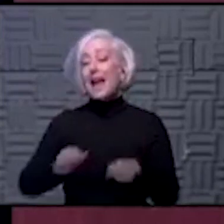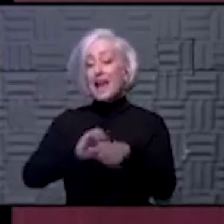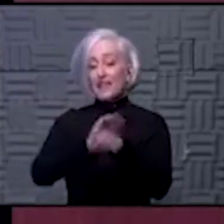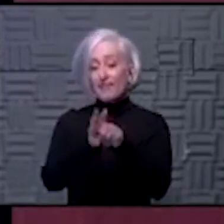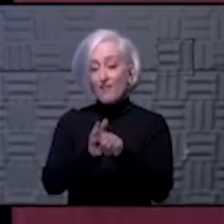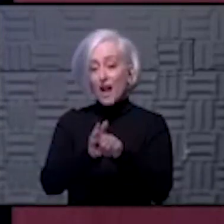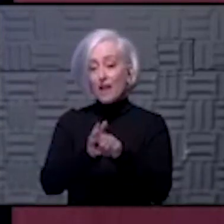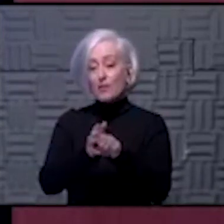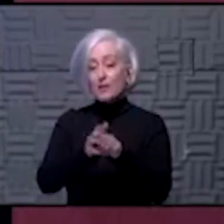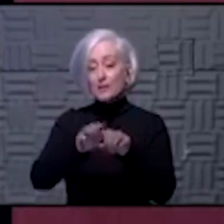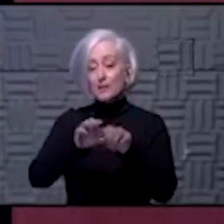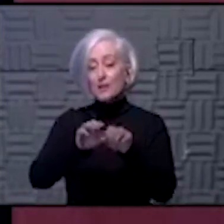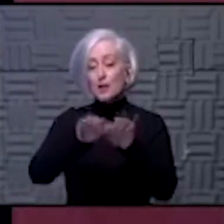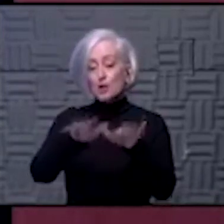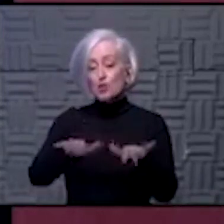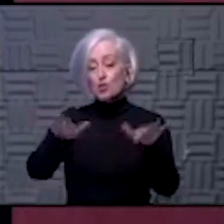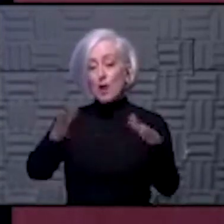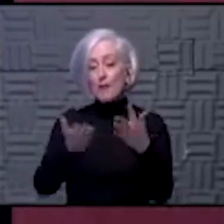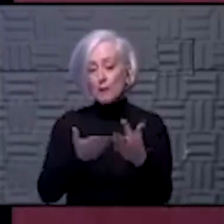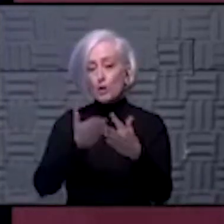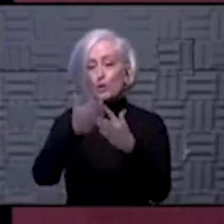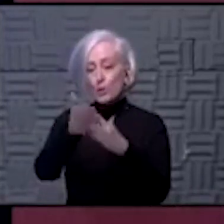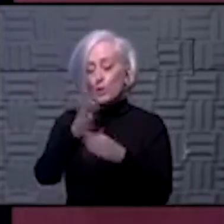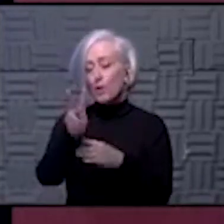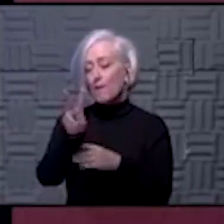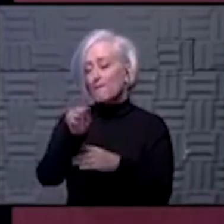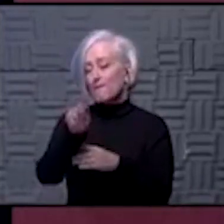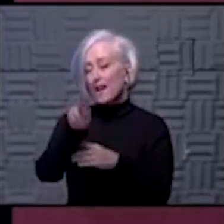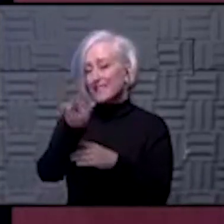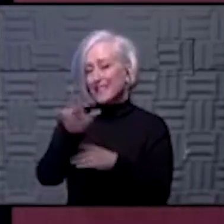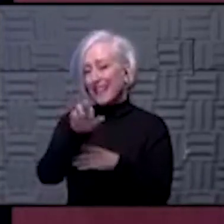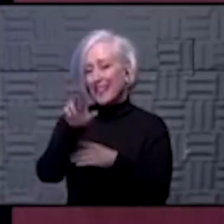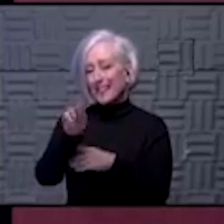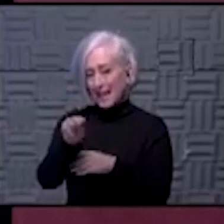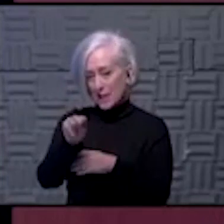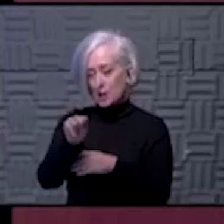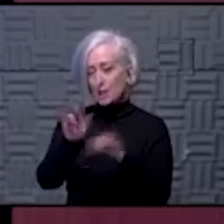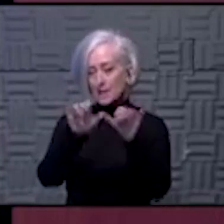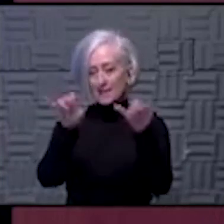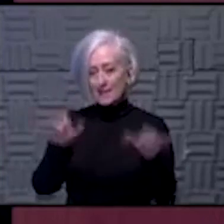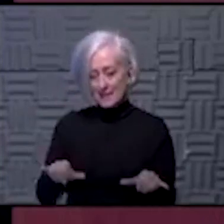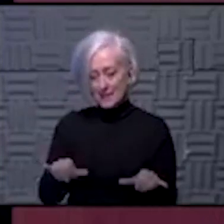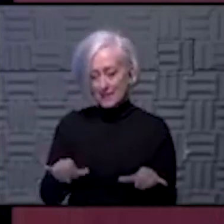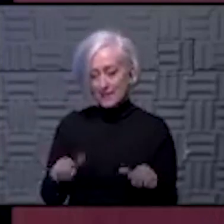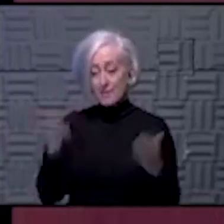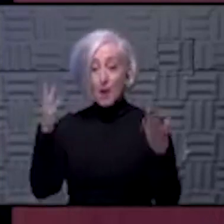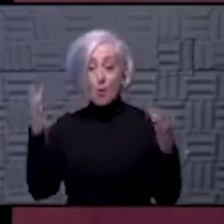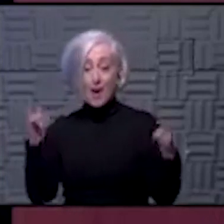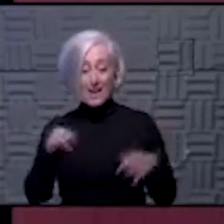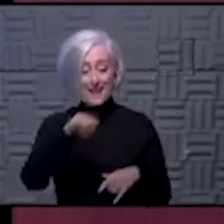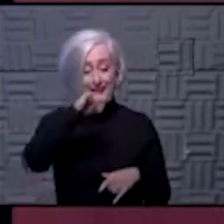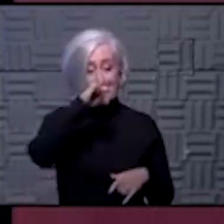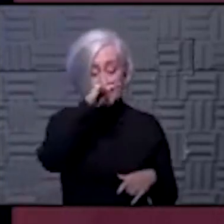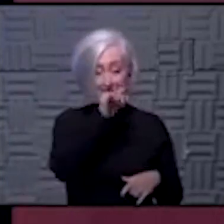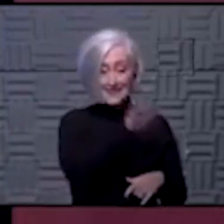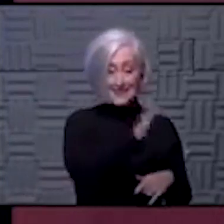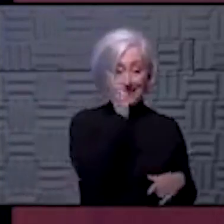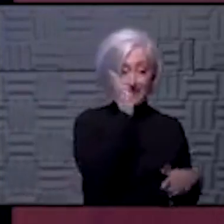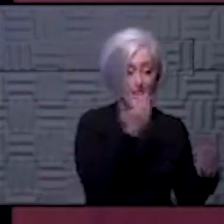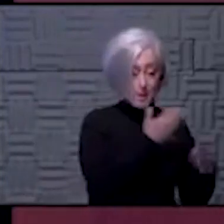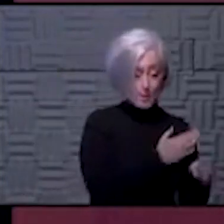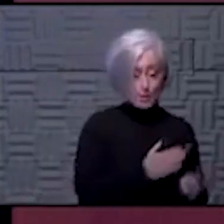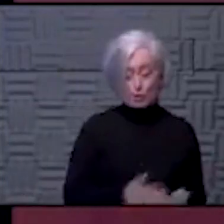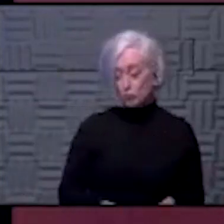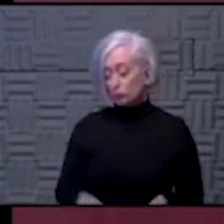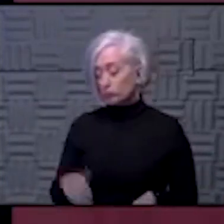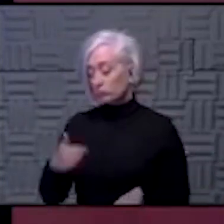system. She's concerned because kids are, coming home from college. She's in her room without her mask on. Kids are in their room without theirs. Is